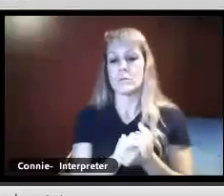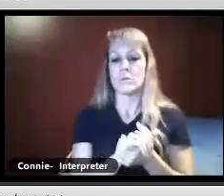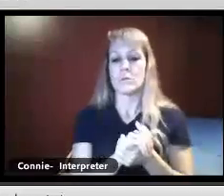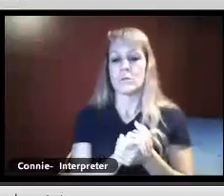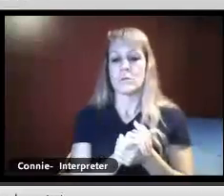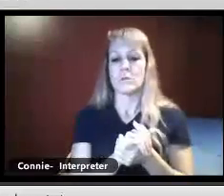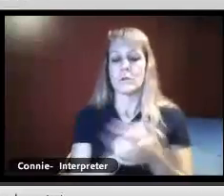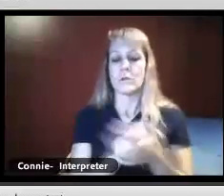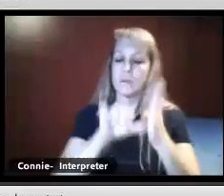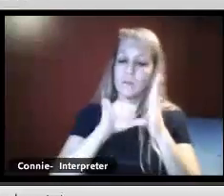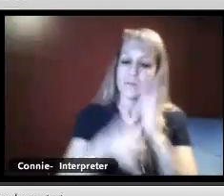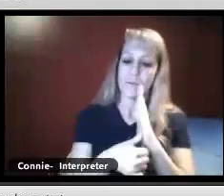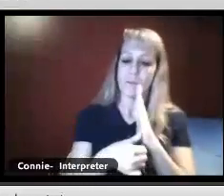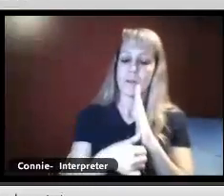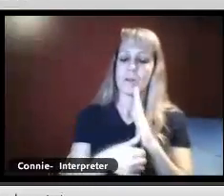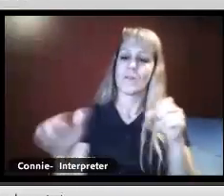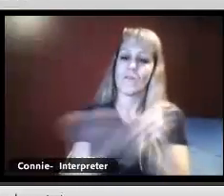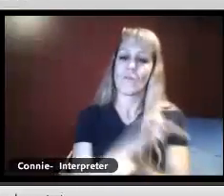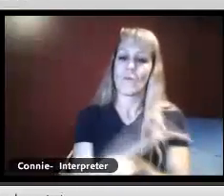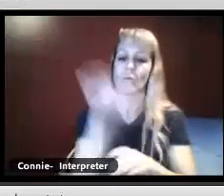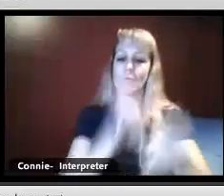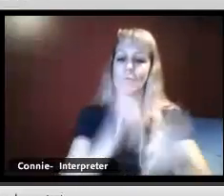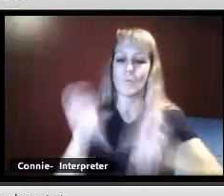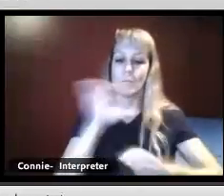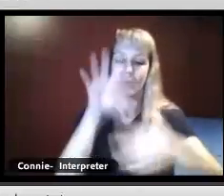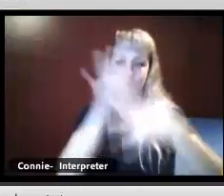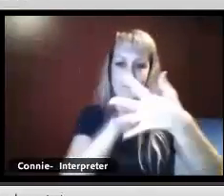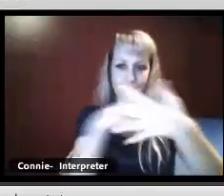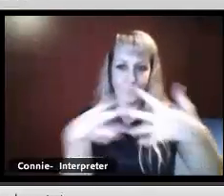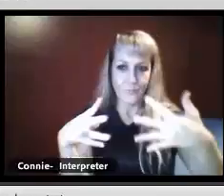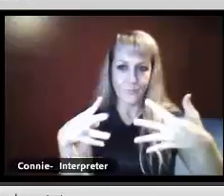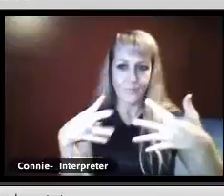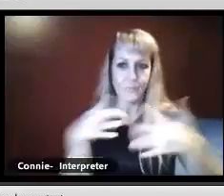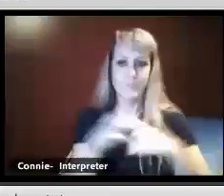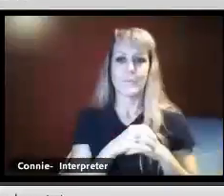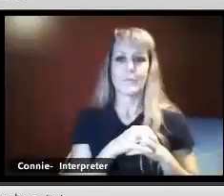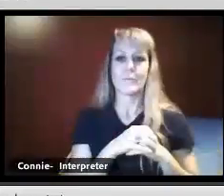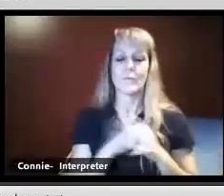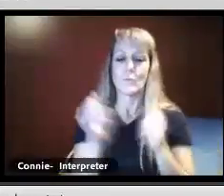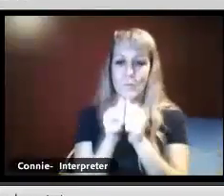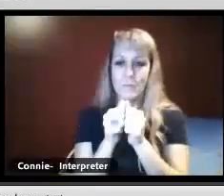enumerating the entire periodic table in song.